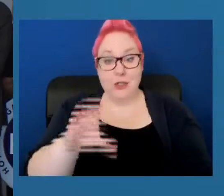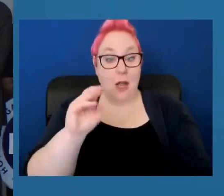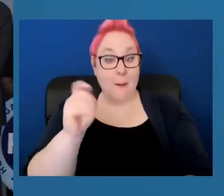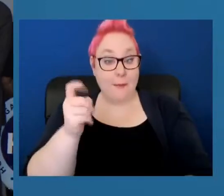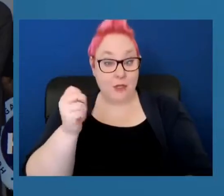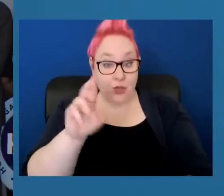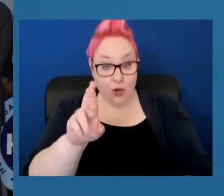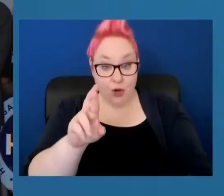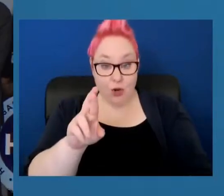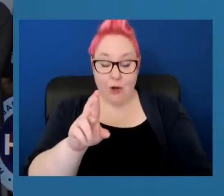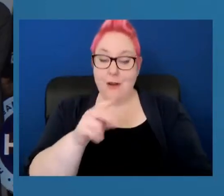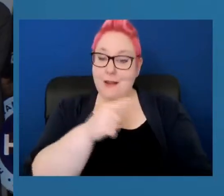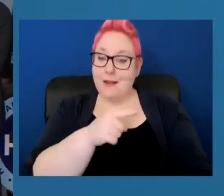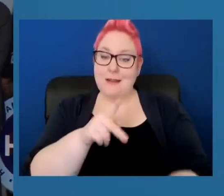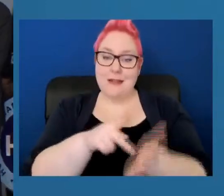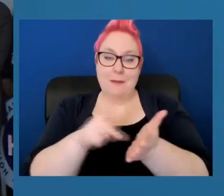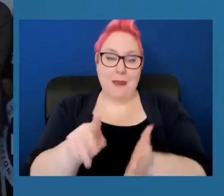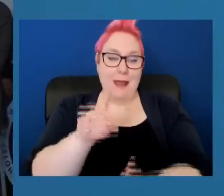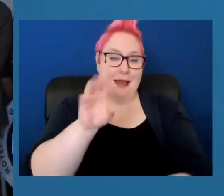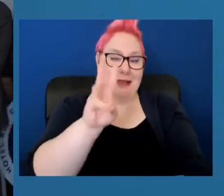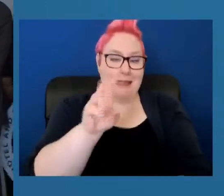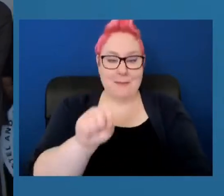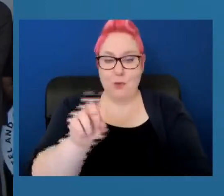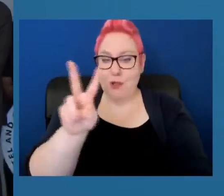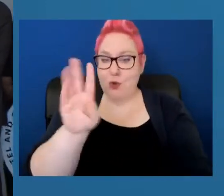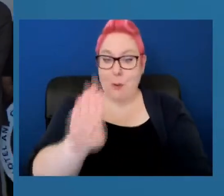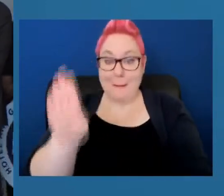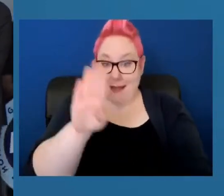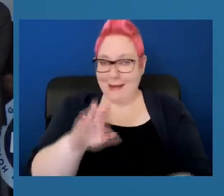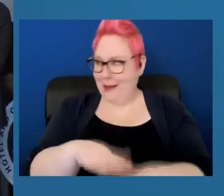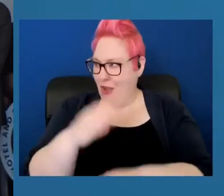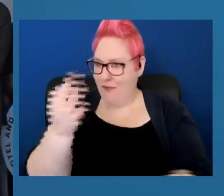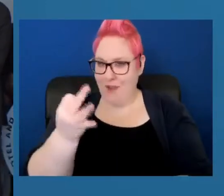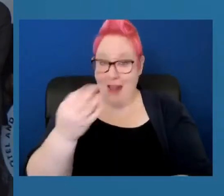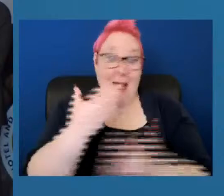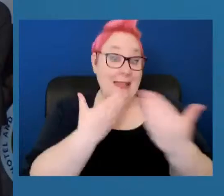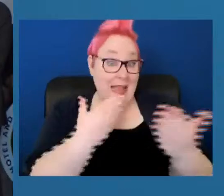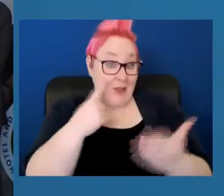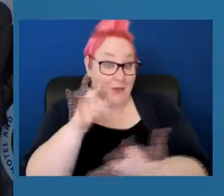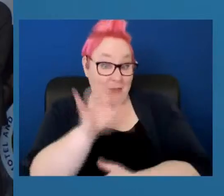paid $6.2 billion on Friday, I think. Thank you for doing that.